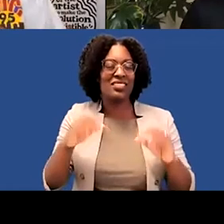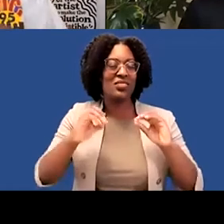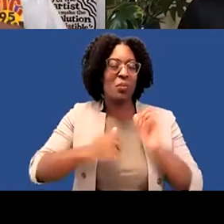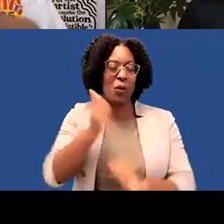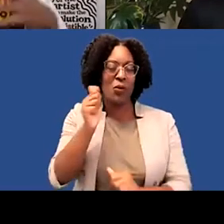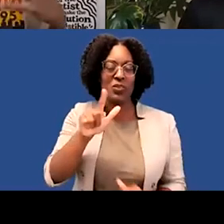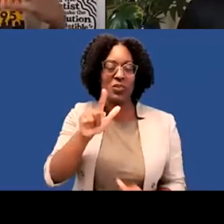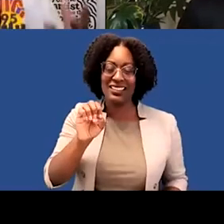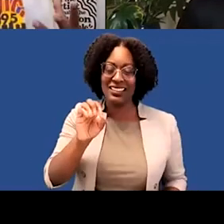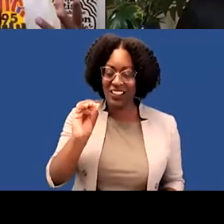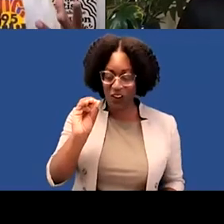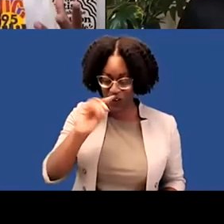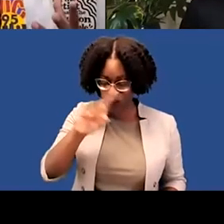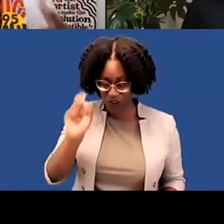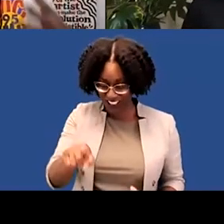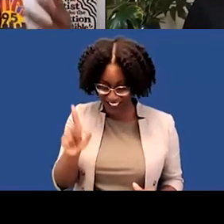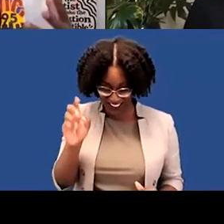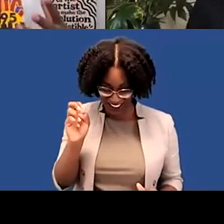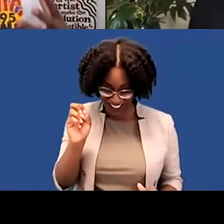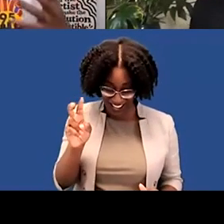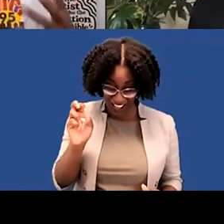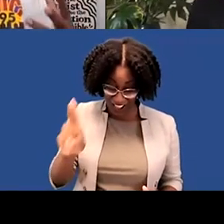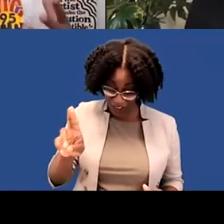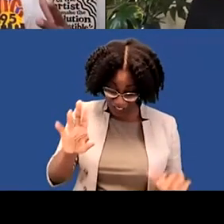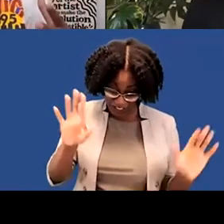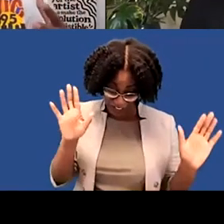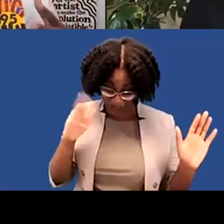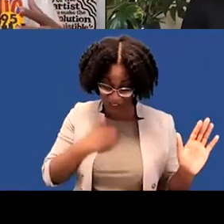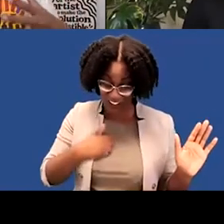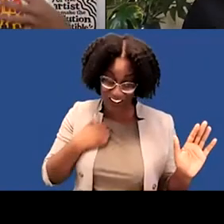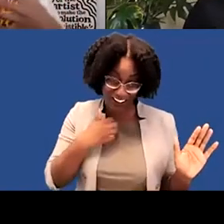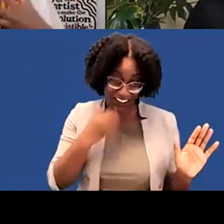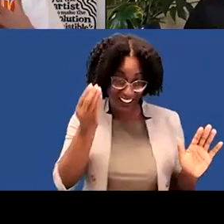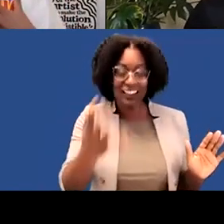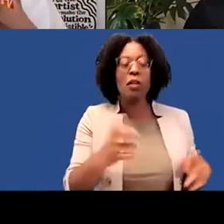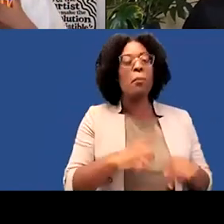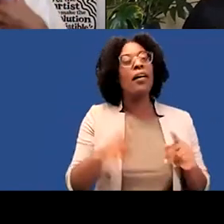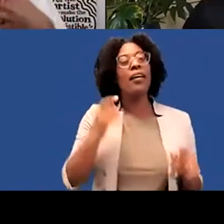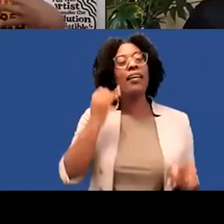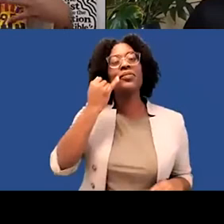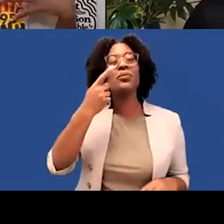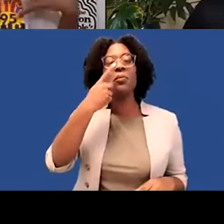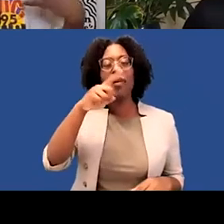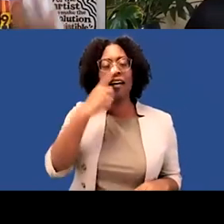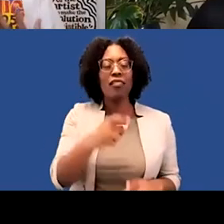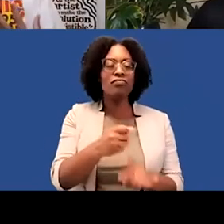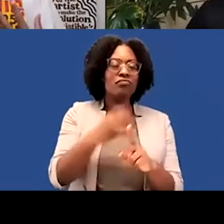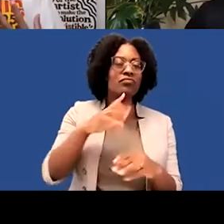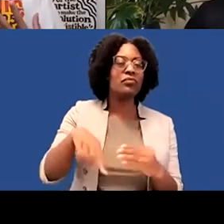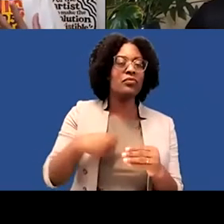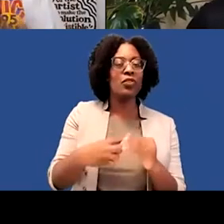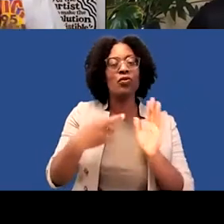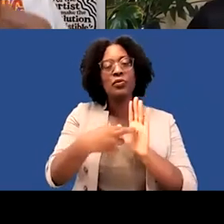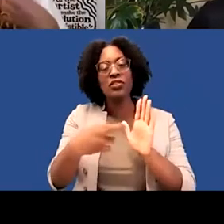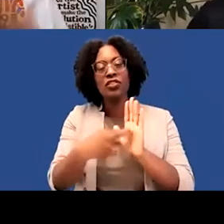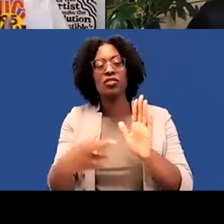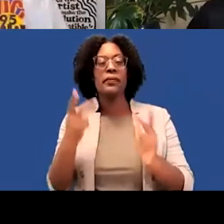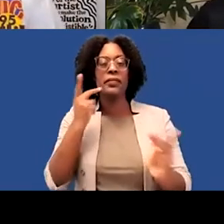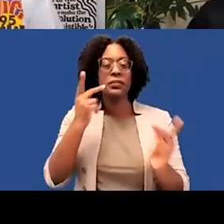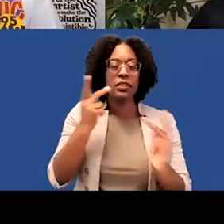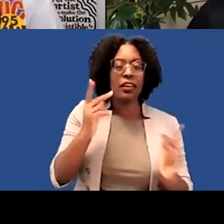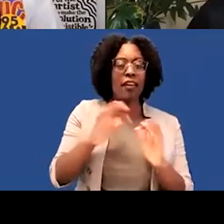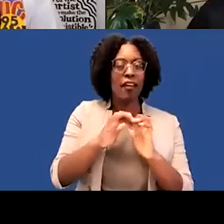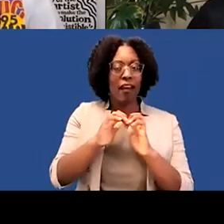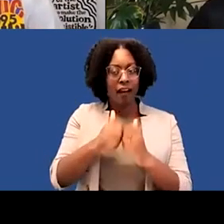but if we could talk about pleasure and visibility and representation and how we see ourselves before we go to